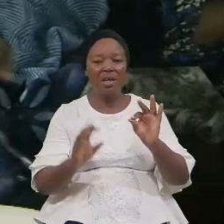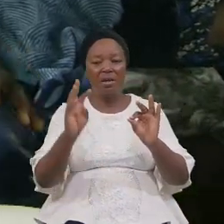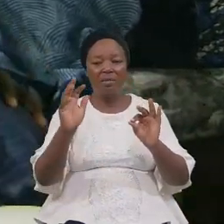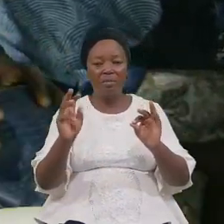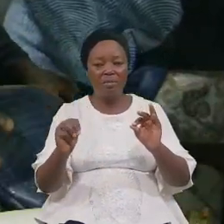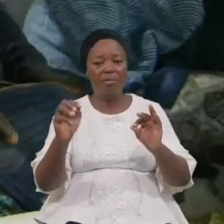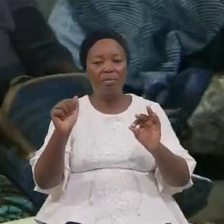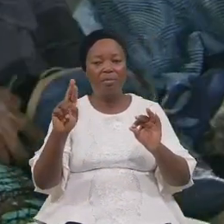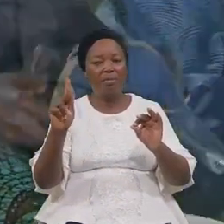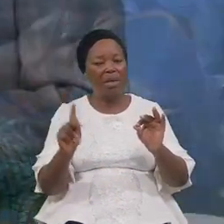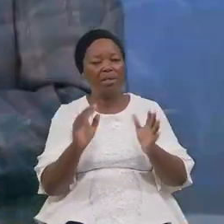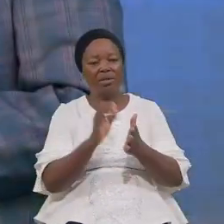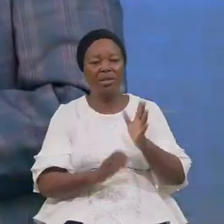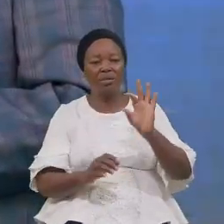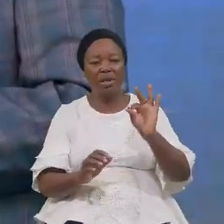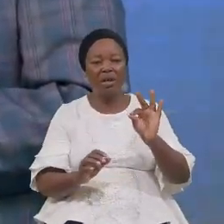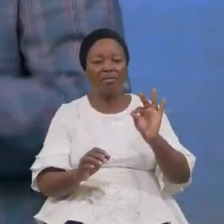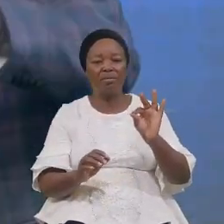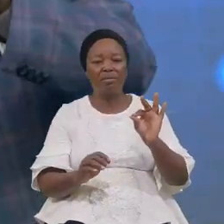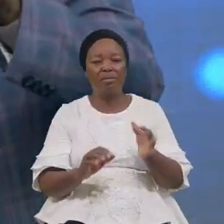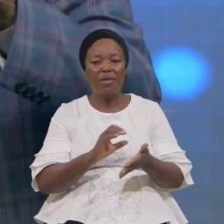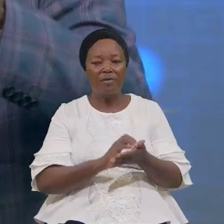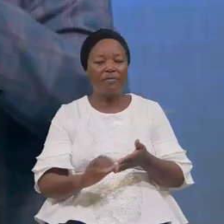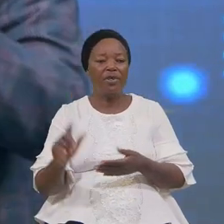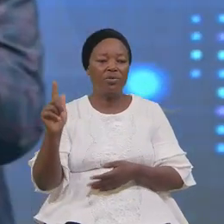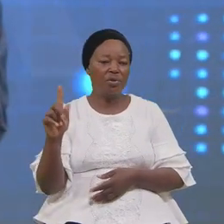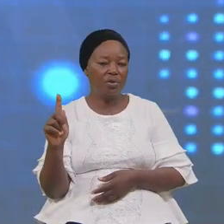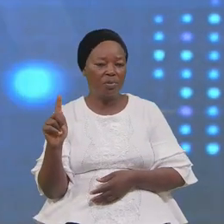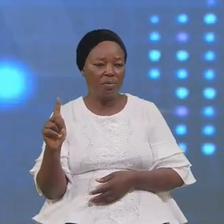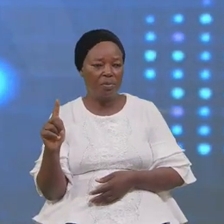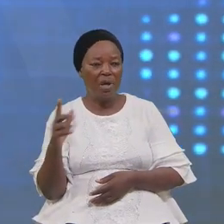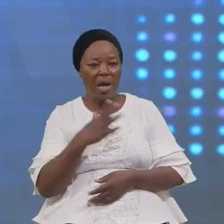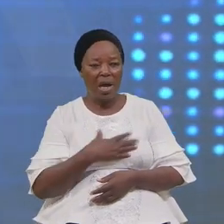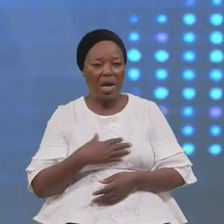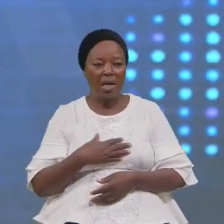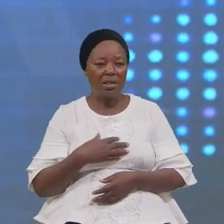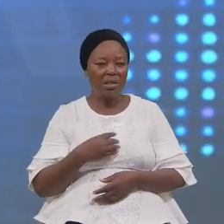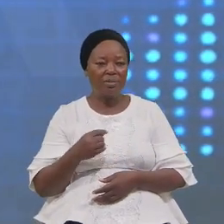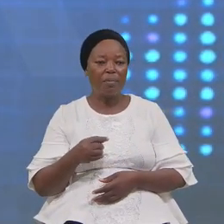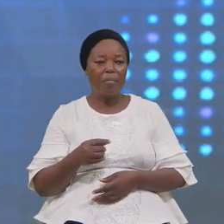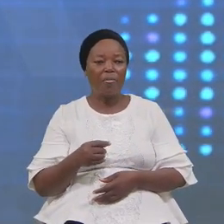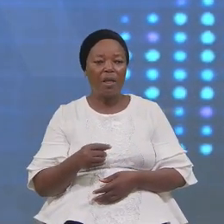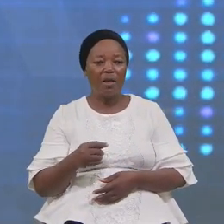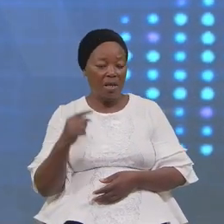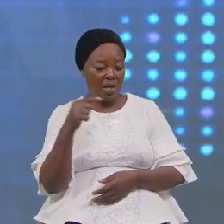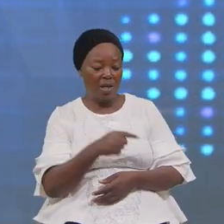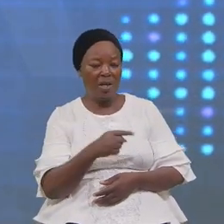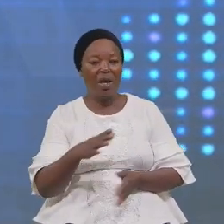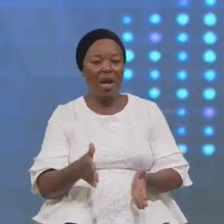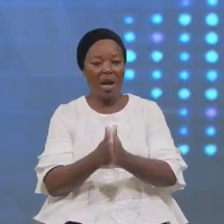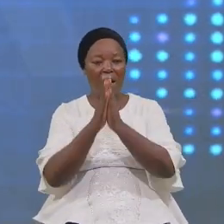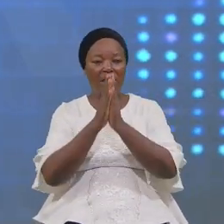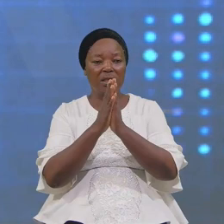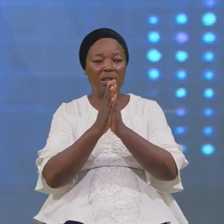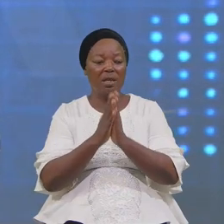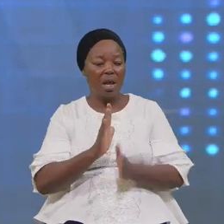9, verse 21. And he asked his father, how